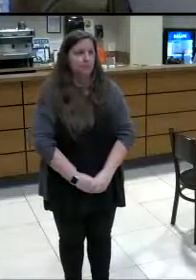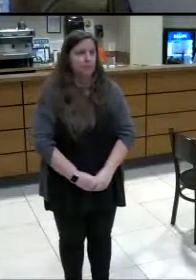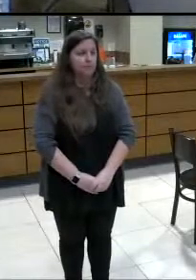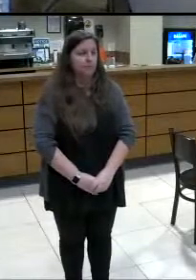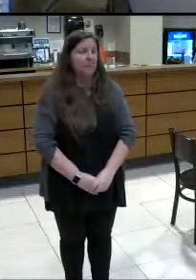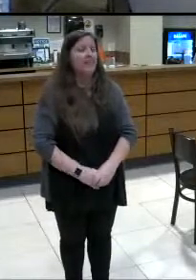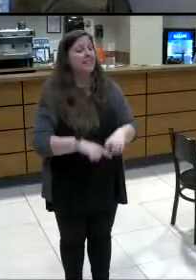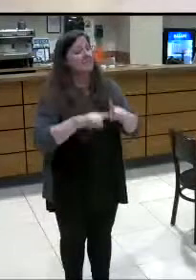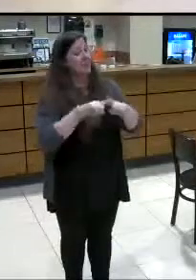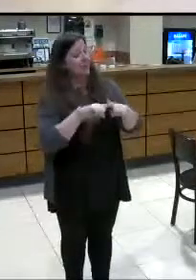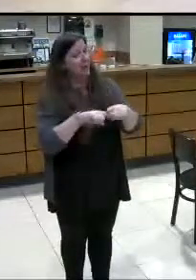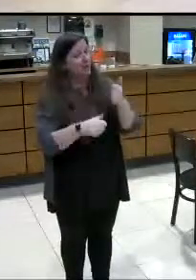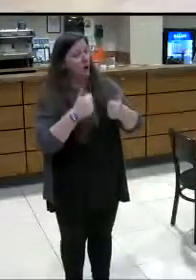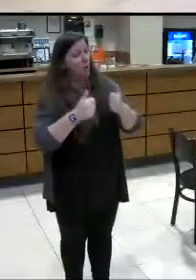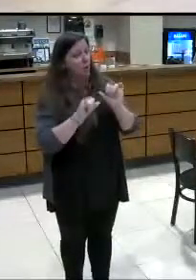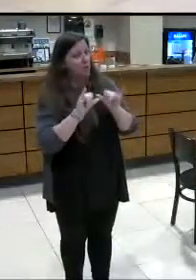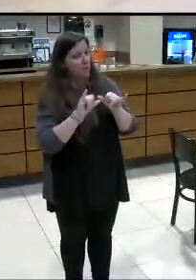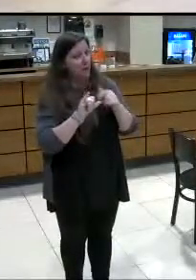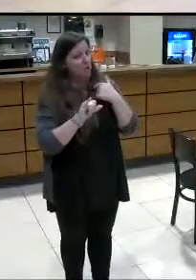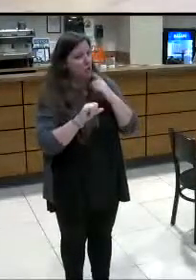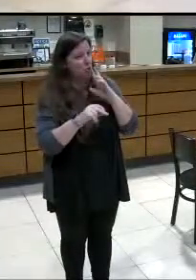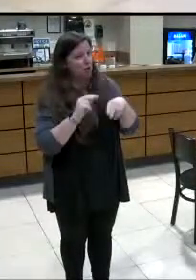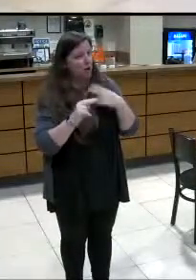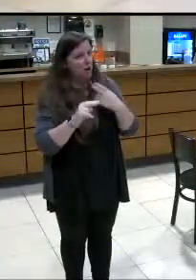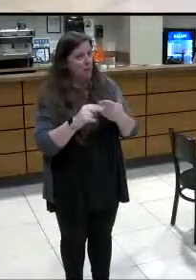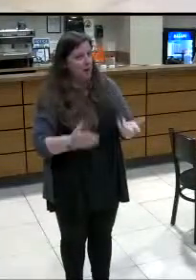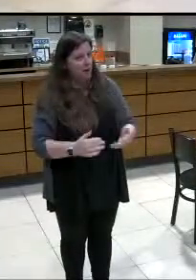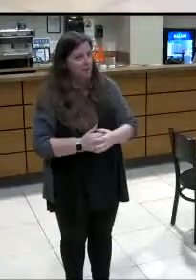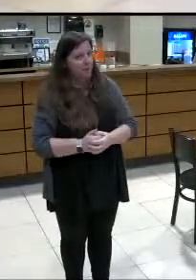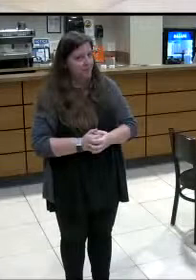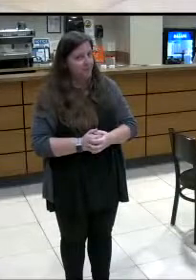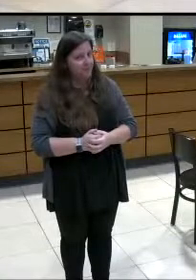Depends on which measure we're talking about.